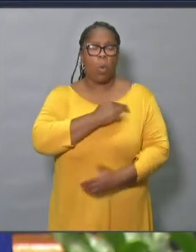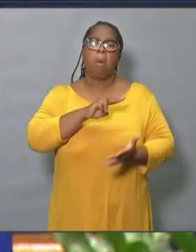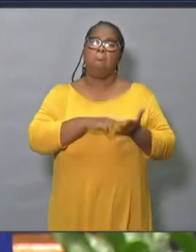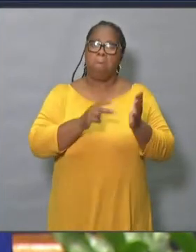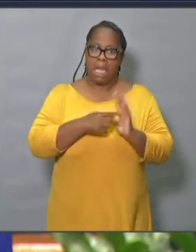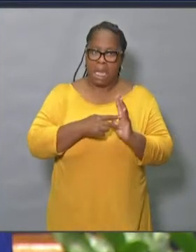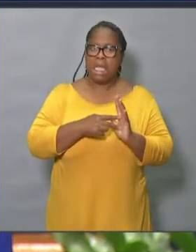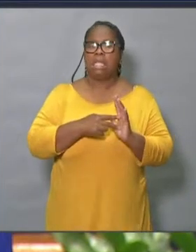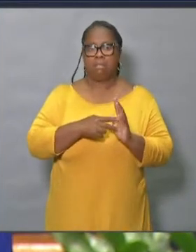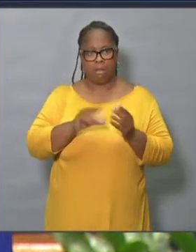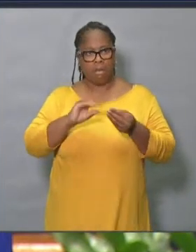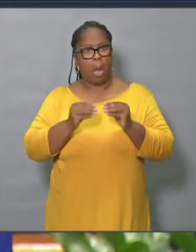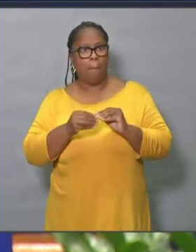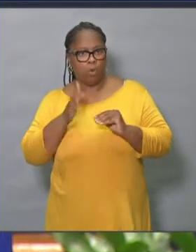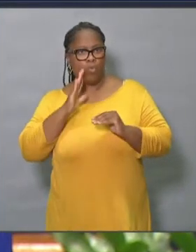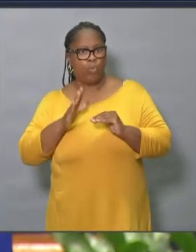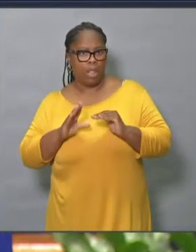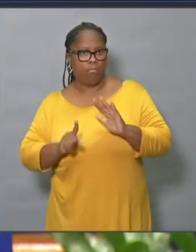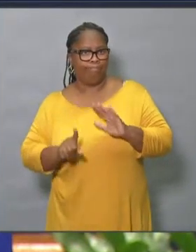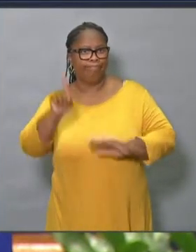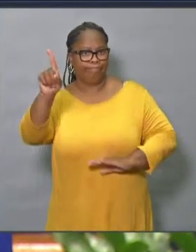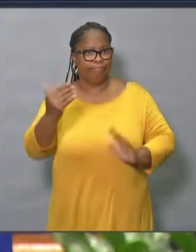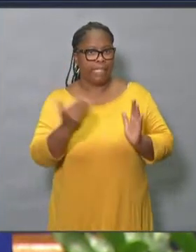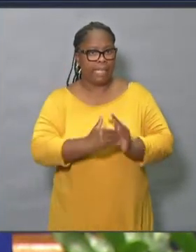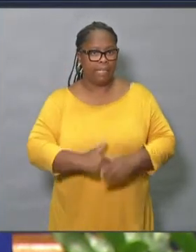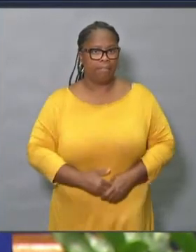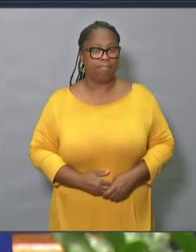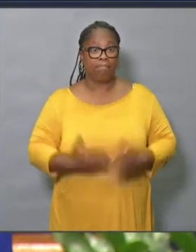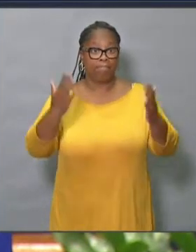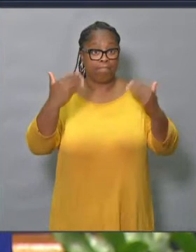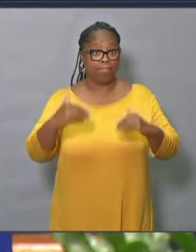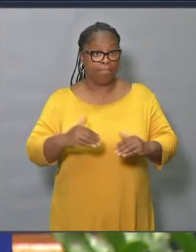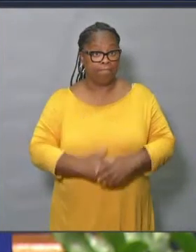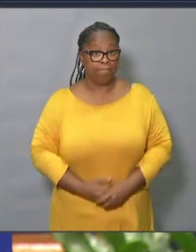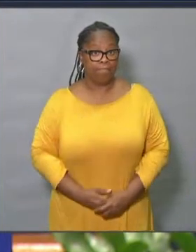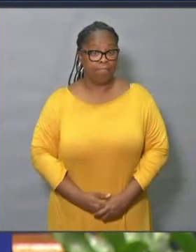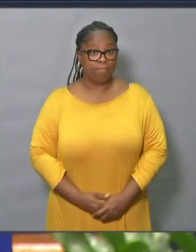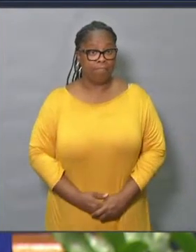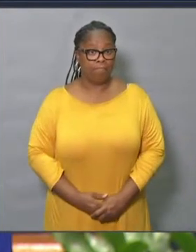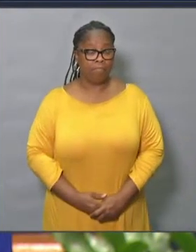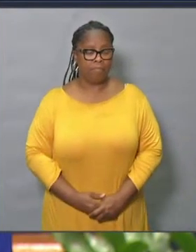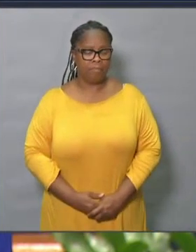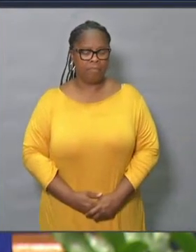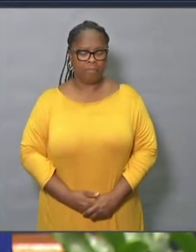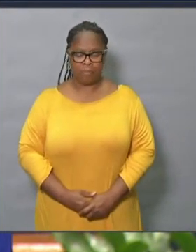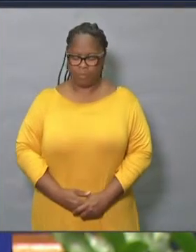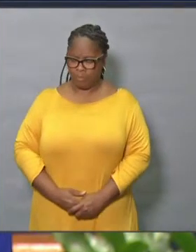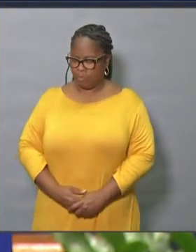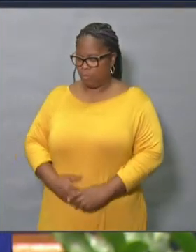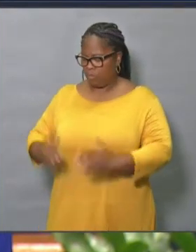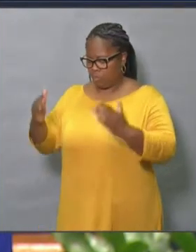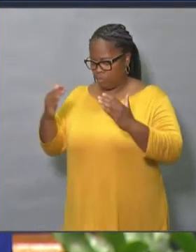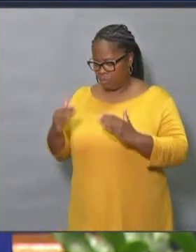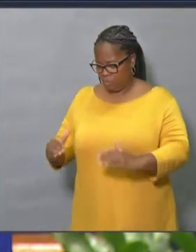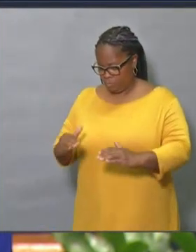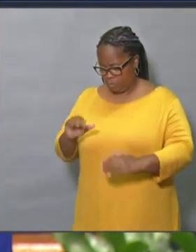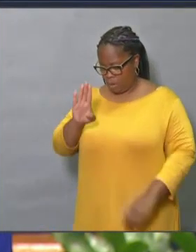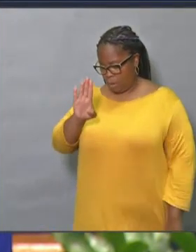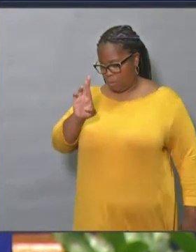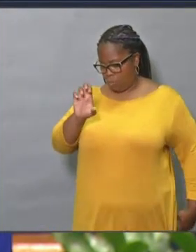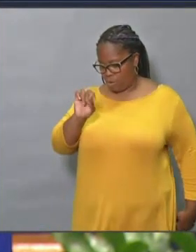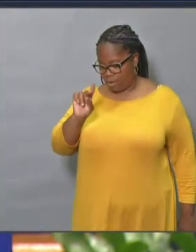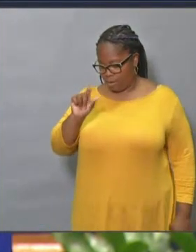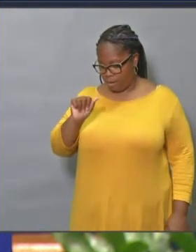pick up more cases of COVID-19. We'll take the next question. And next we turn to the line of